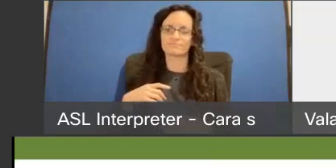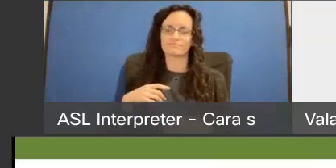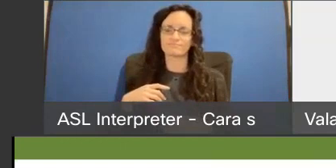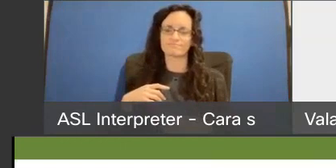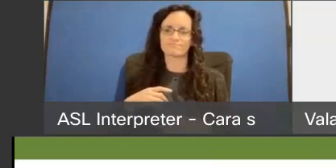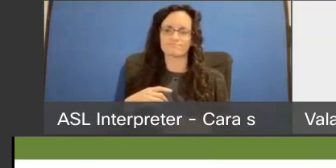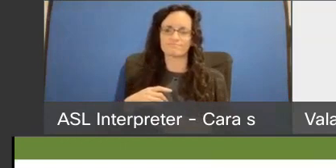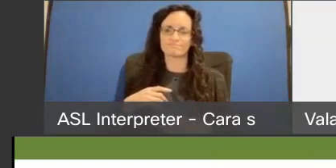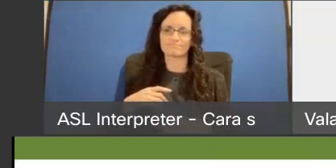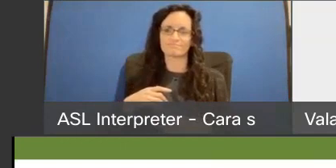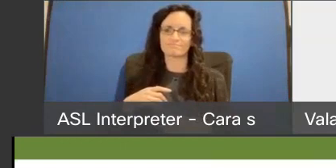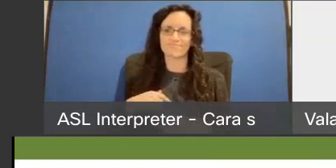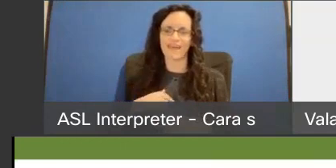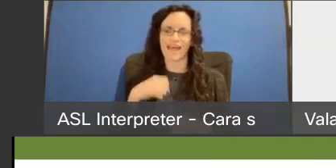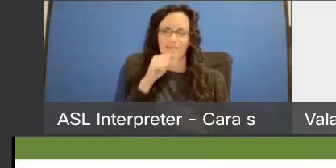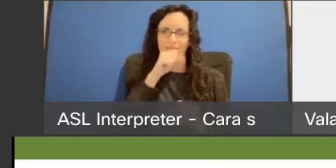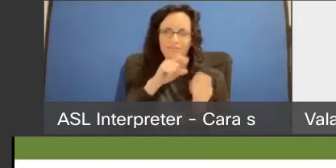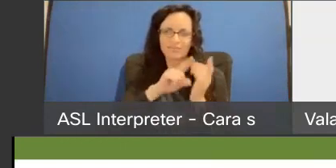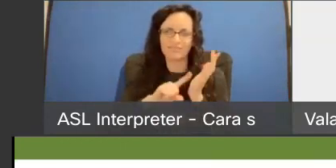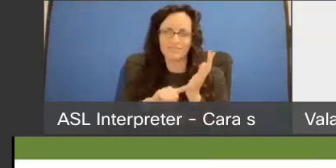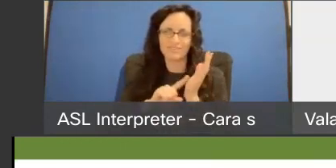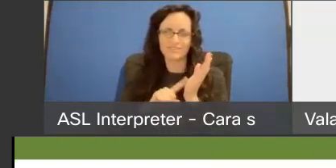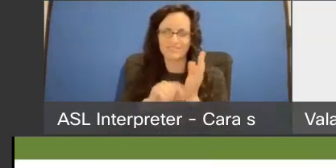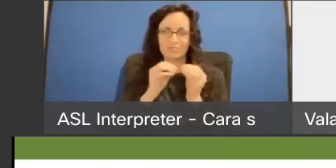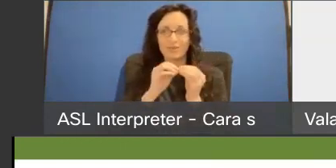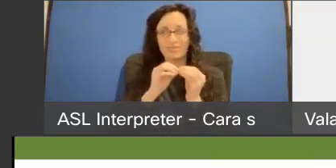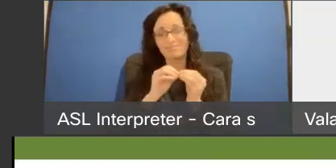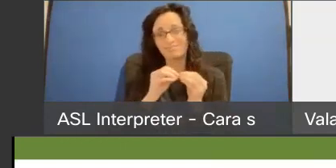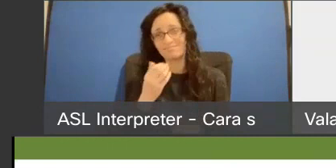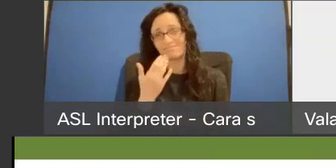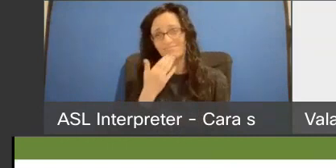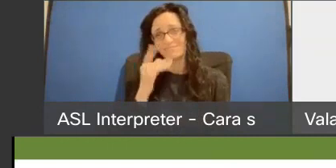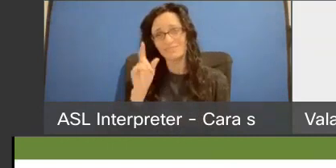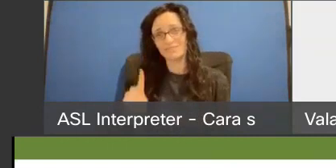this is an area I would love to explore somehow someday, but good question.